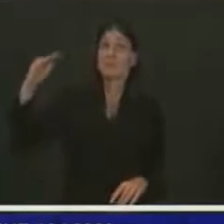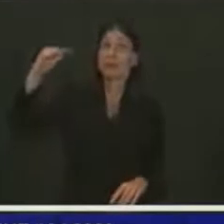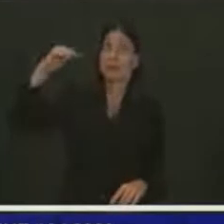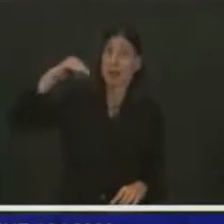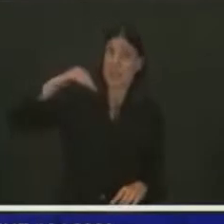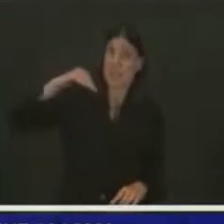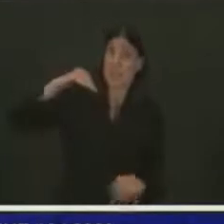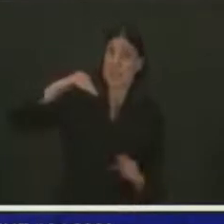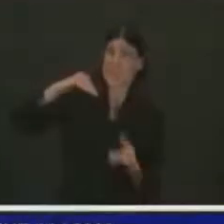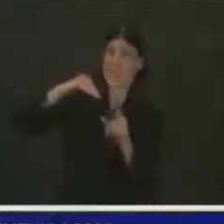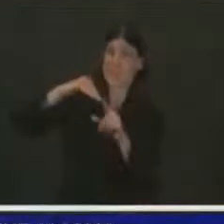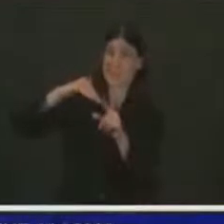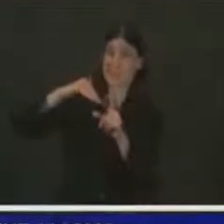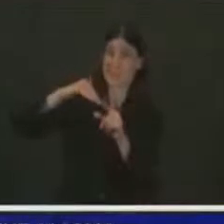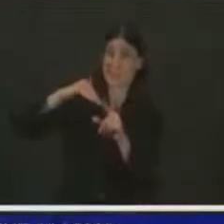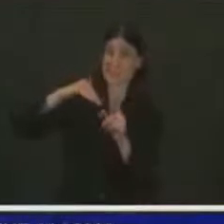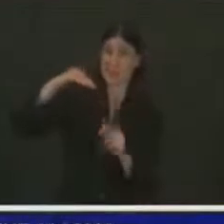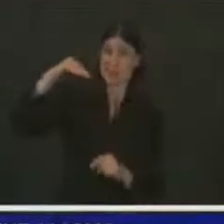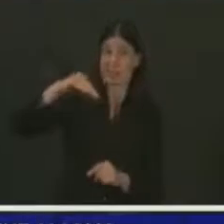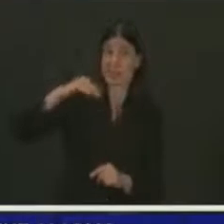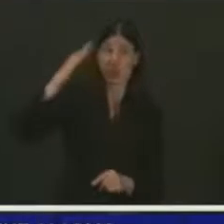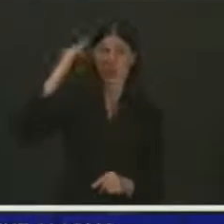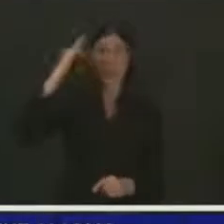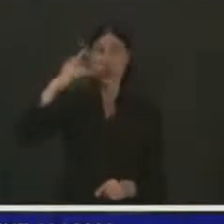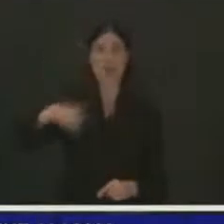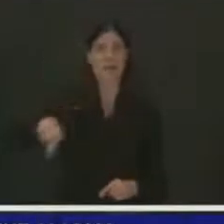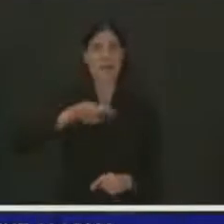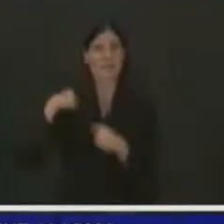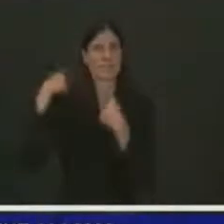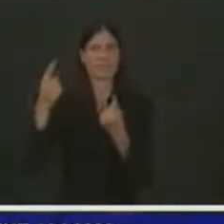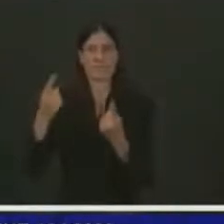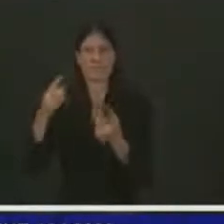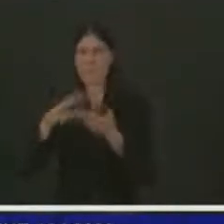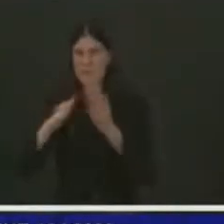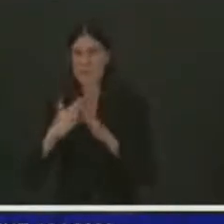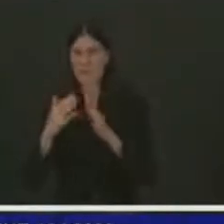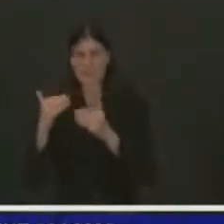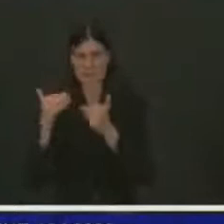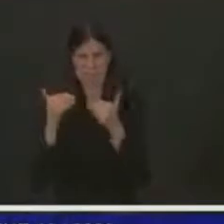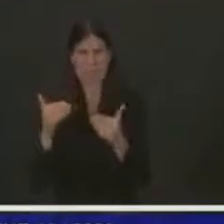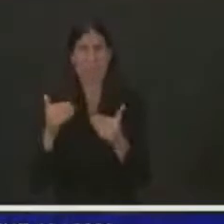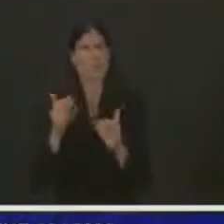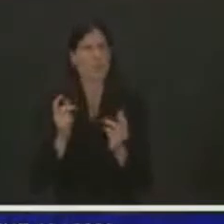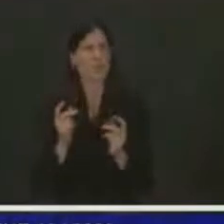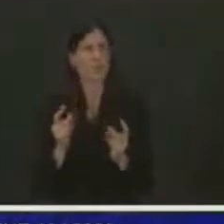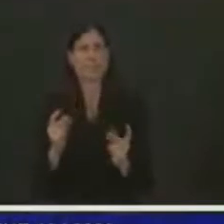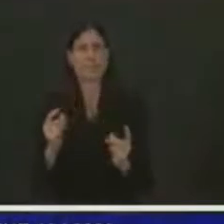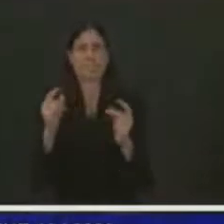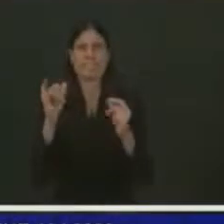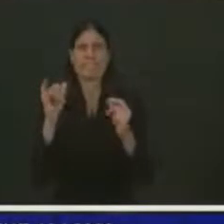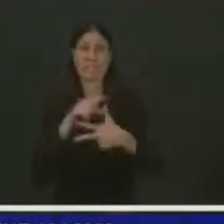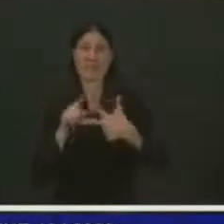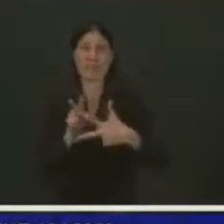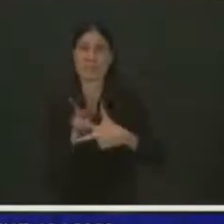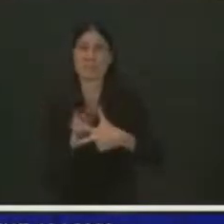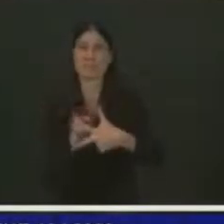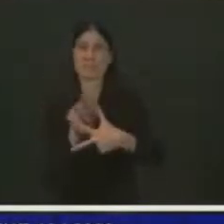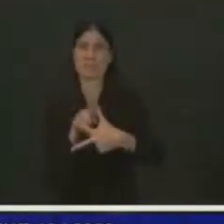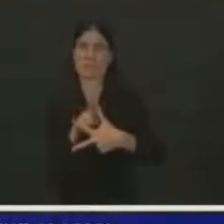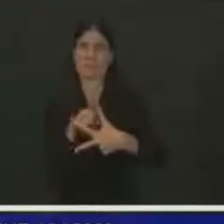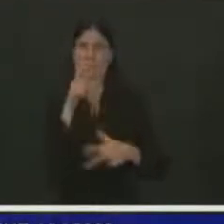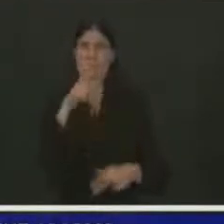our aggressive approach to testing. As we have outlined, we have